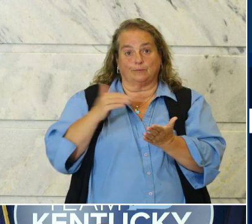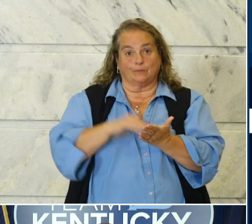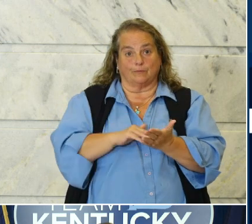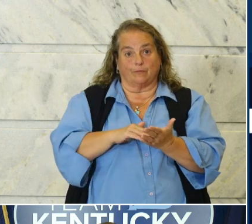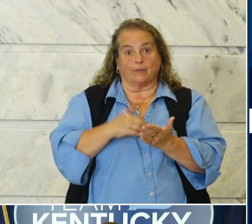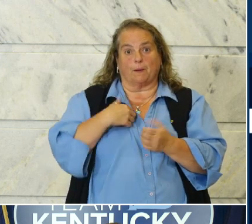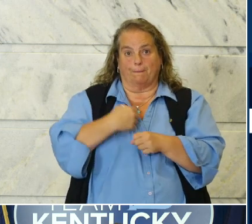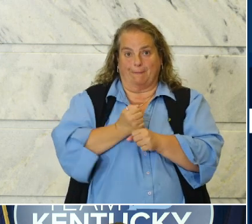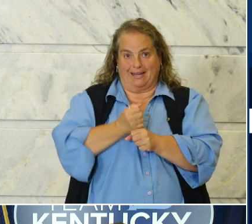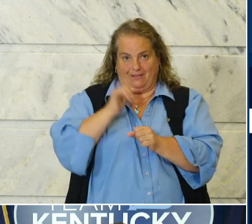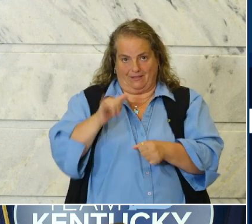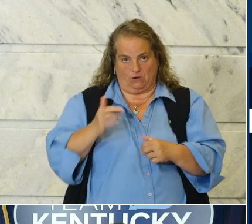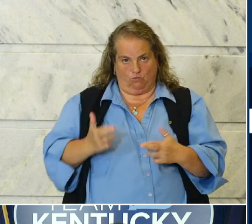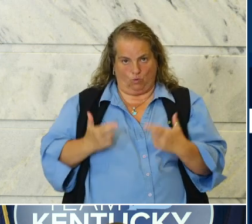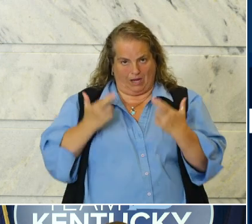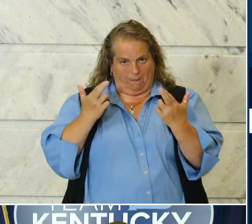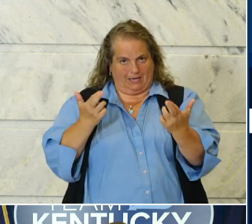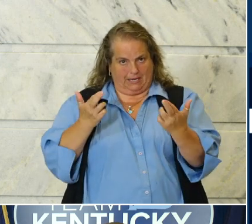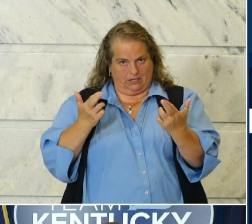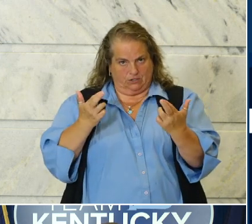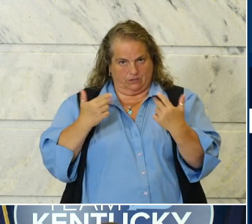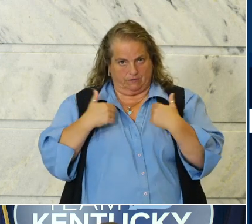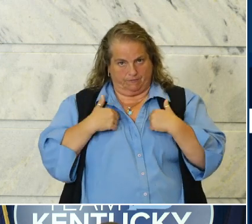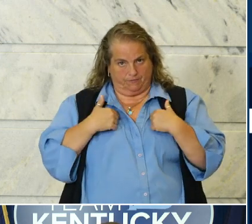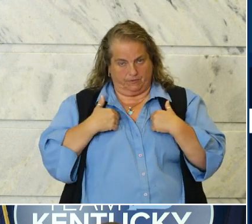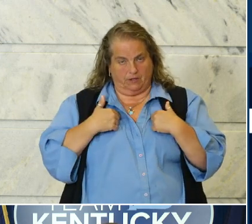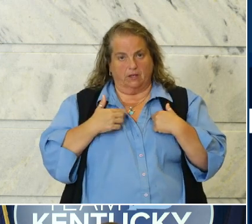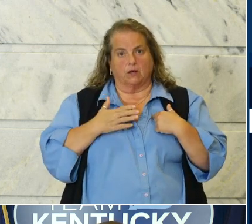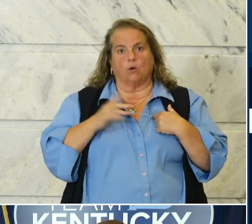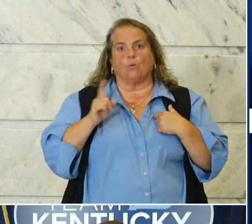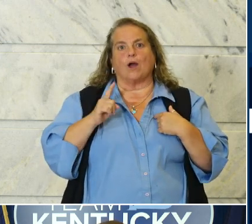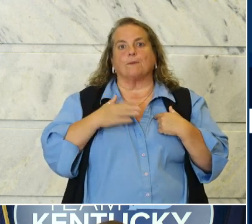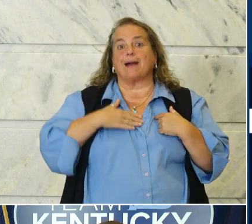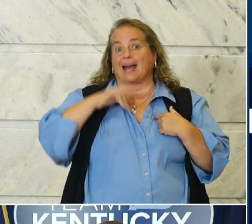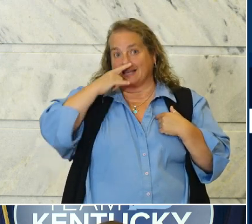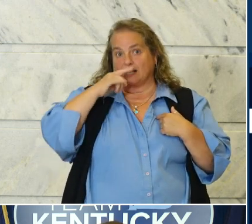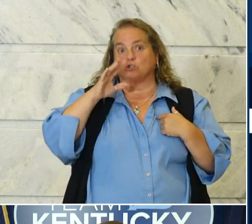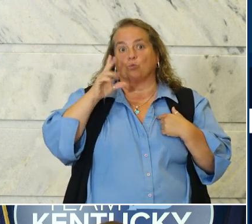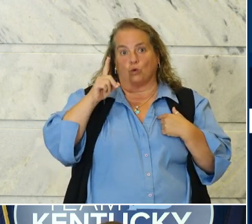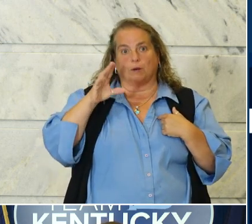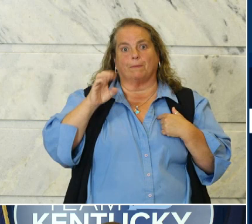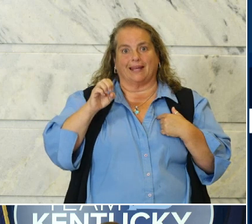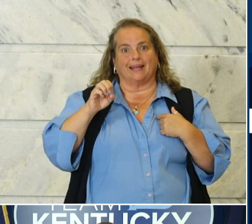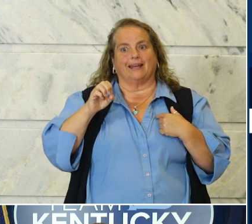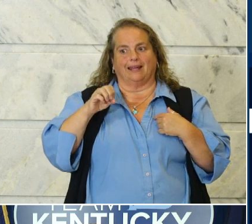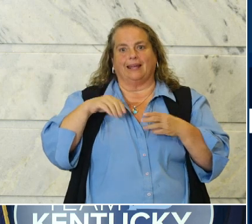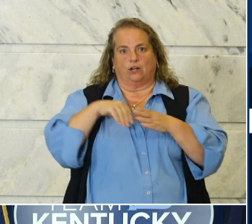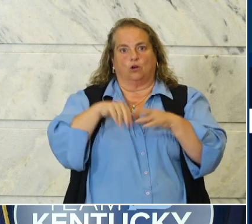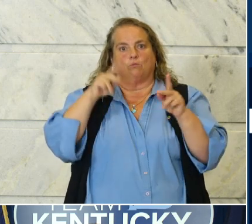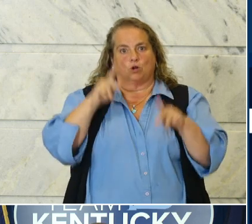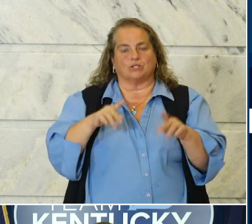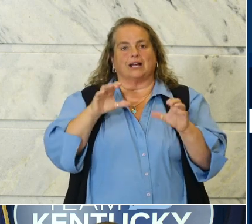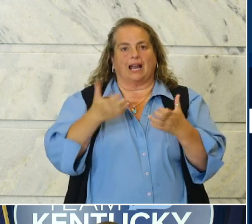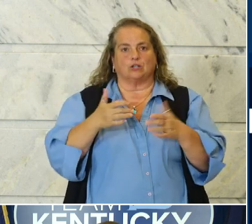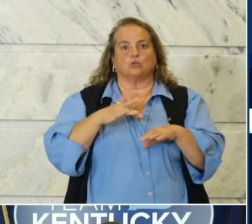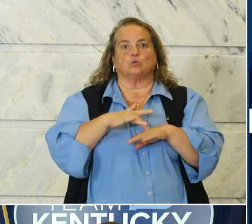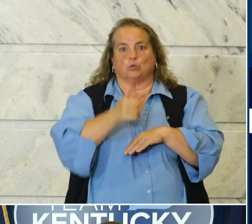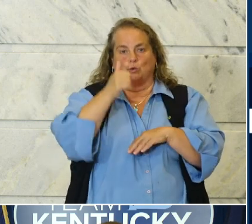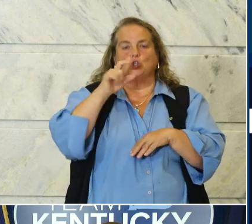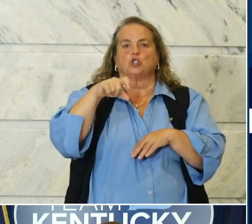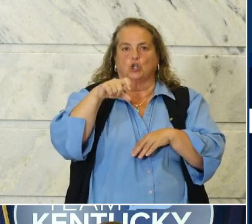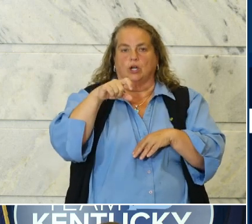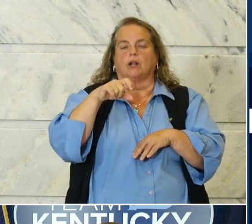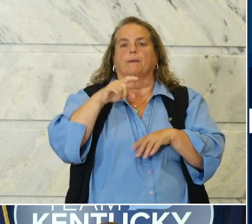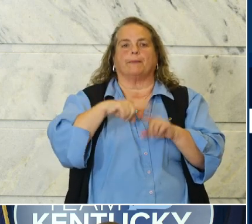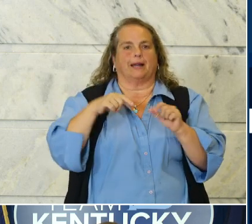that recommendation when my kids otherwise would have been in in-person classes sooner. I'm making the recommendation even though